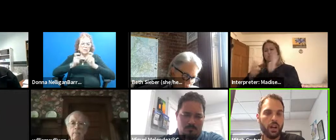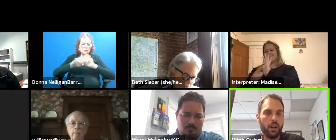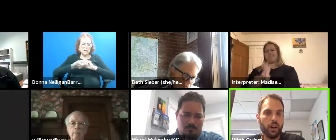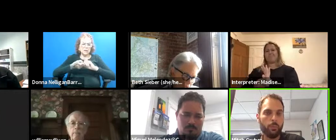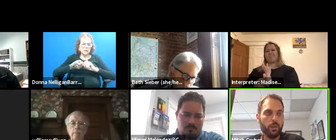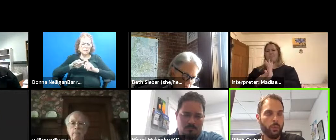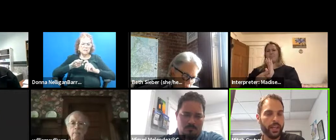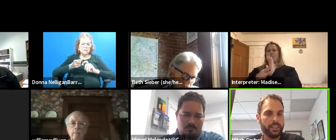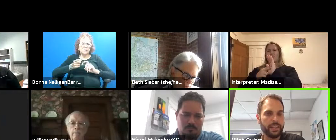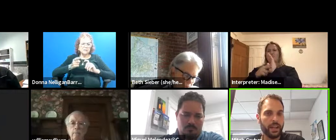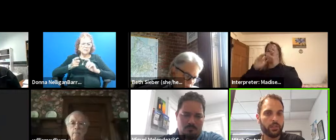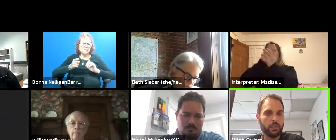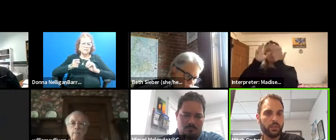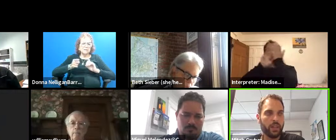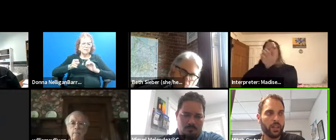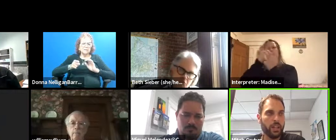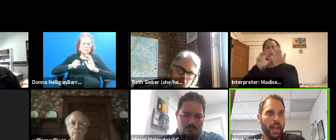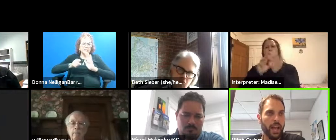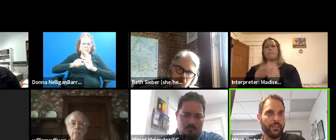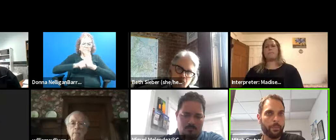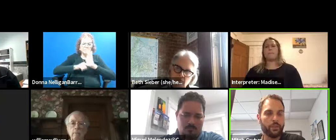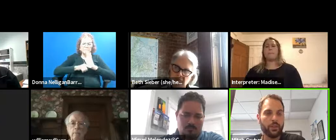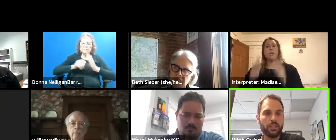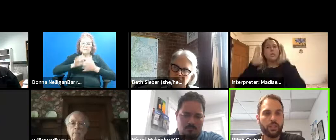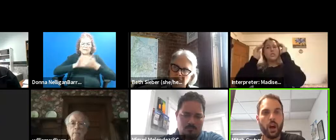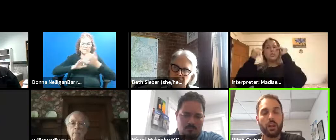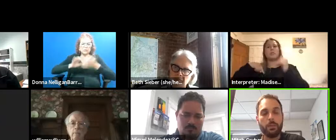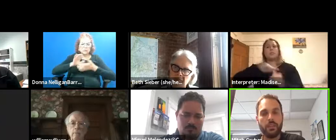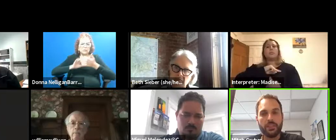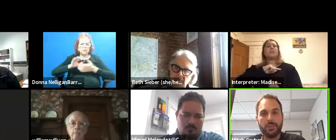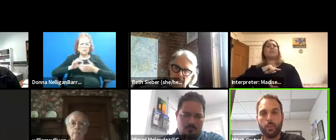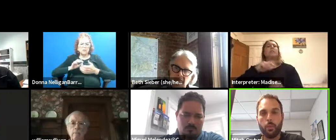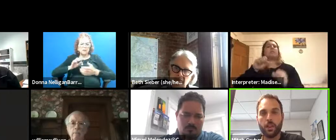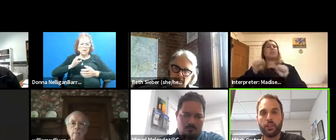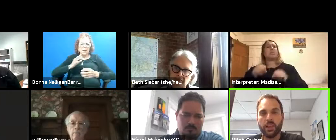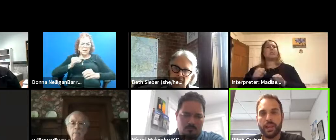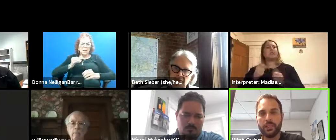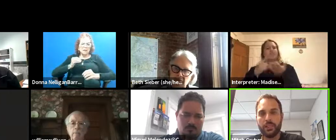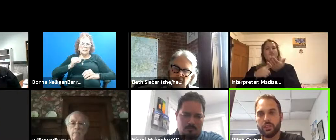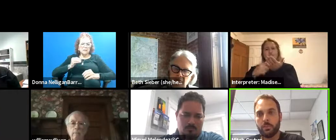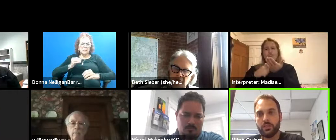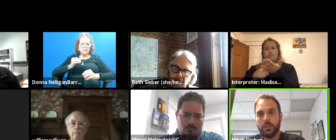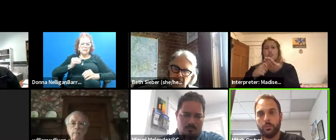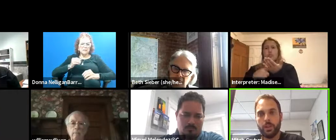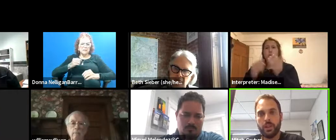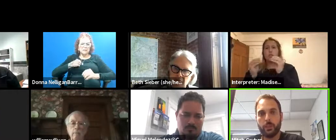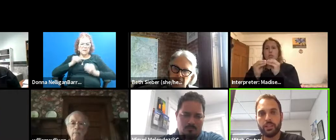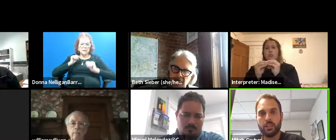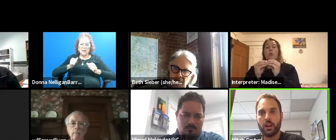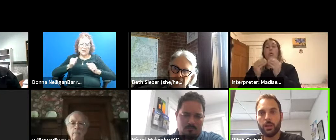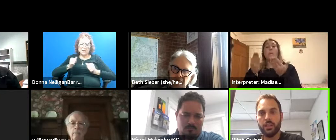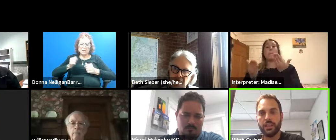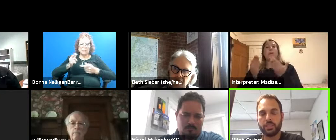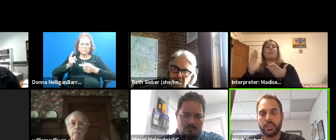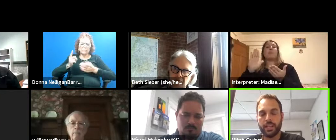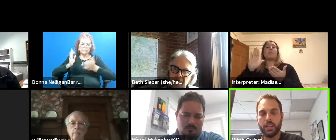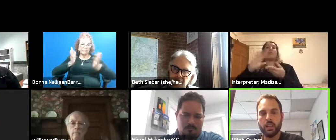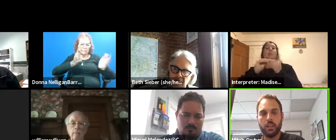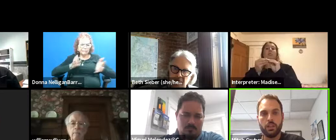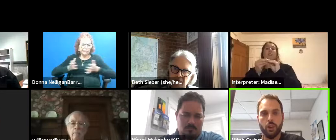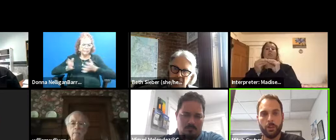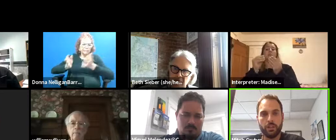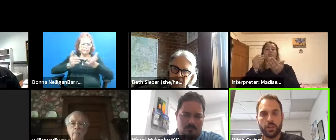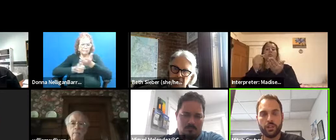just hope that we as a council have opportunities to talk about this maybe once your analysis comes in, Bill, and we can talk about things